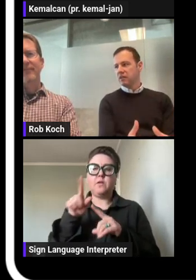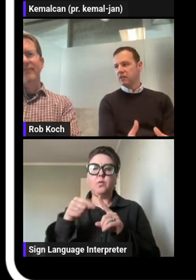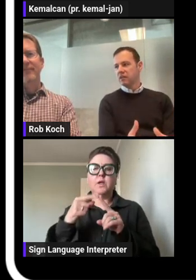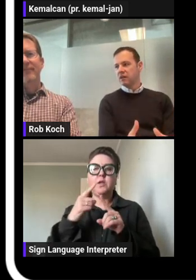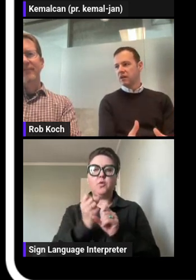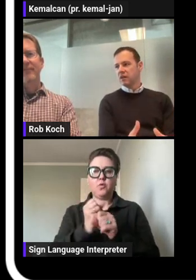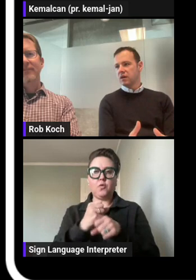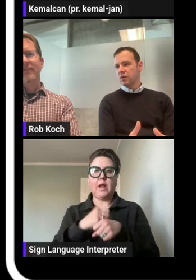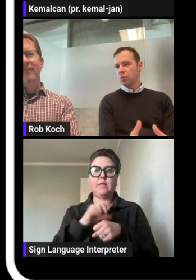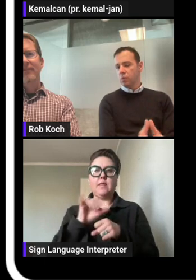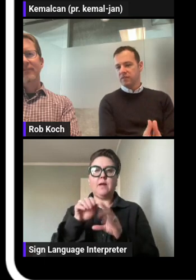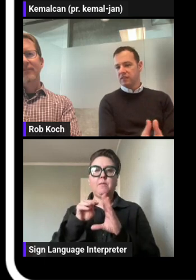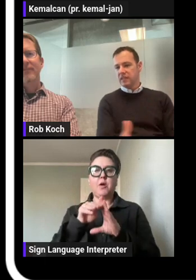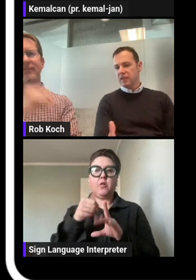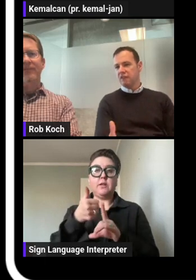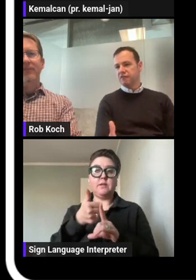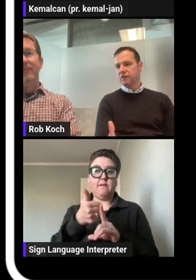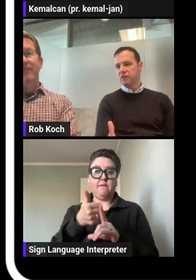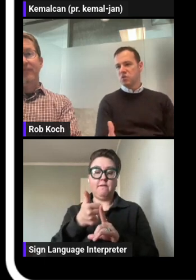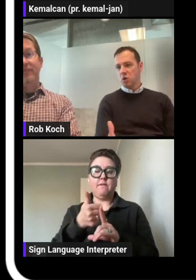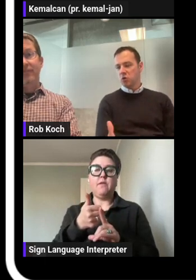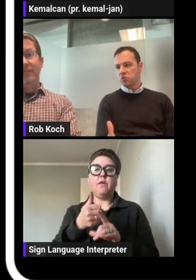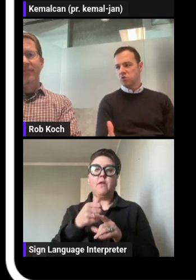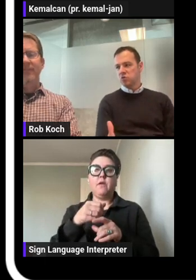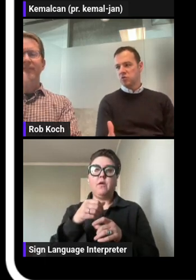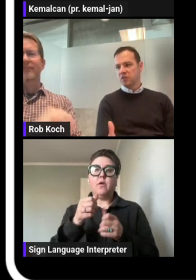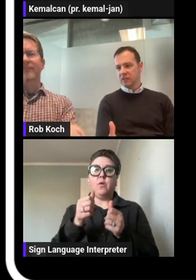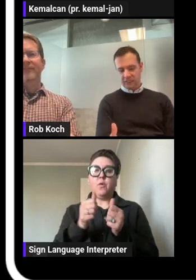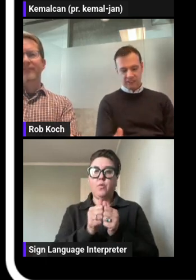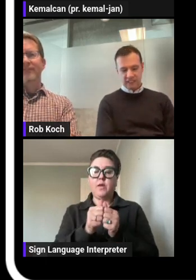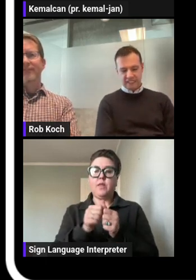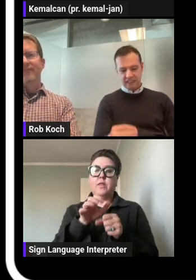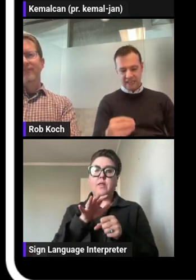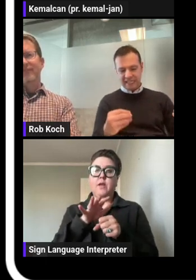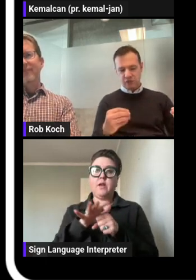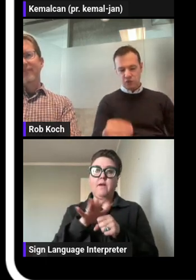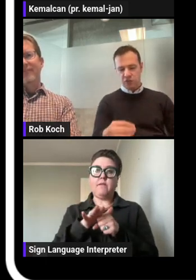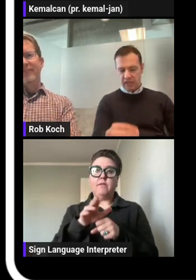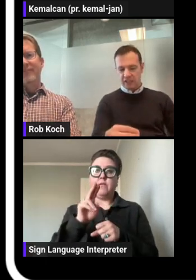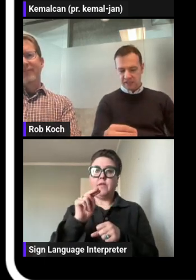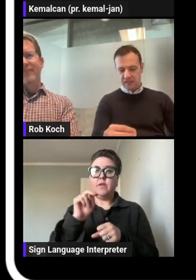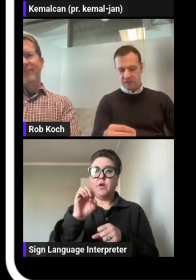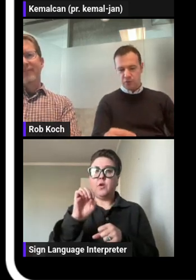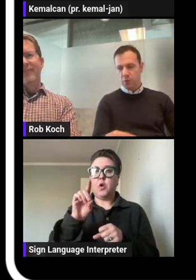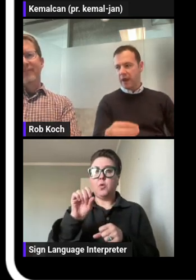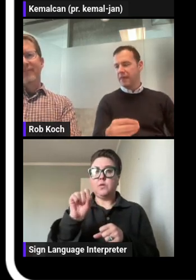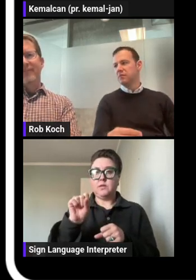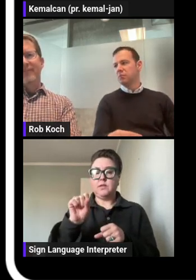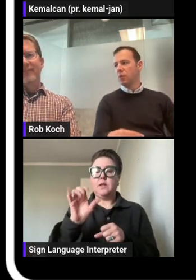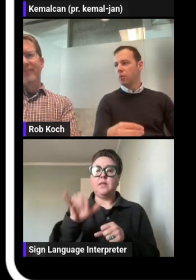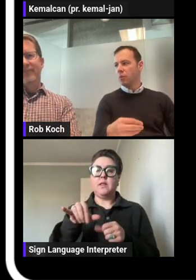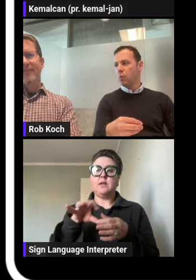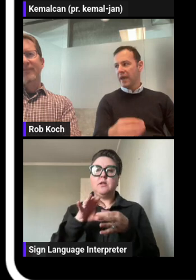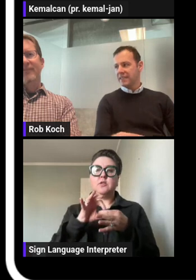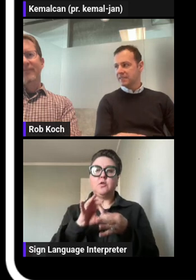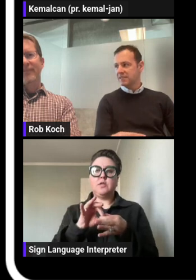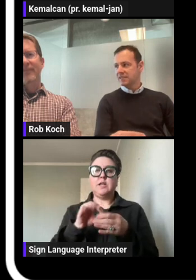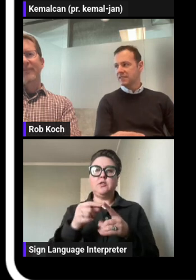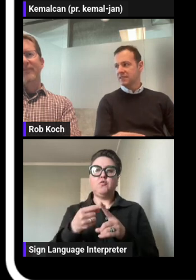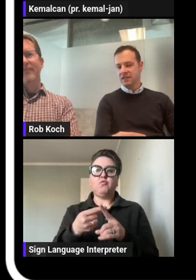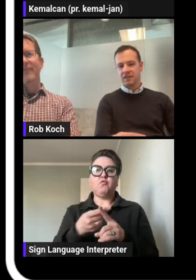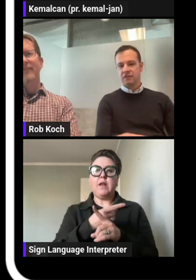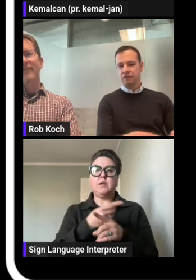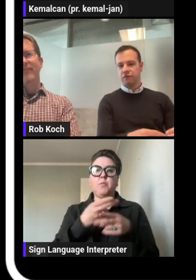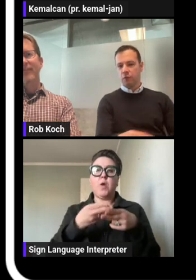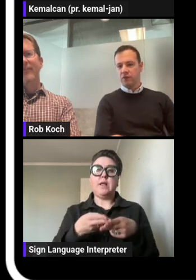the model with enough nodes, it associates random